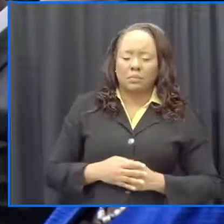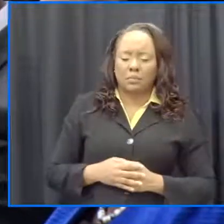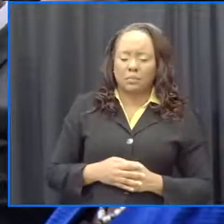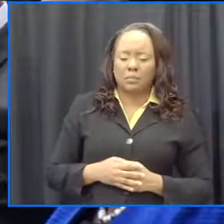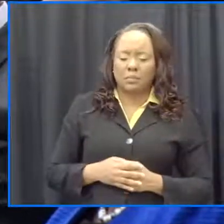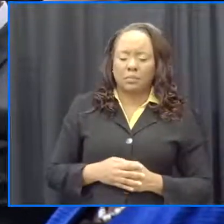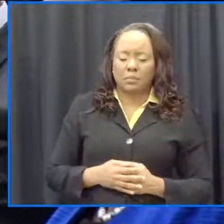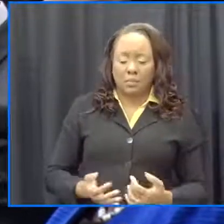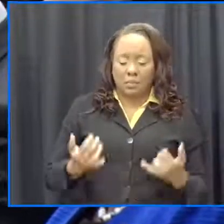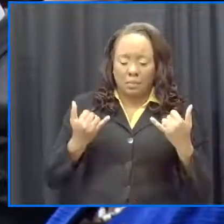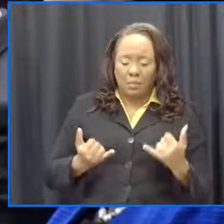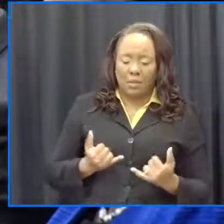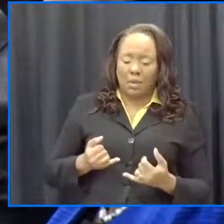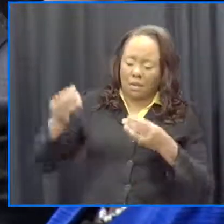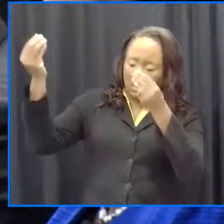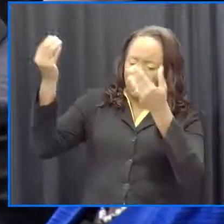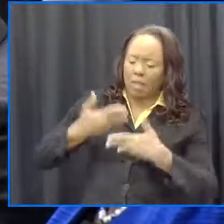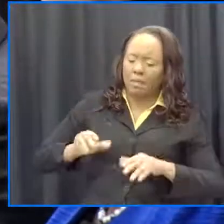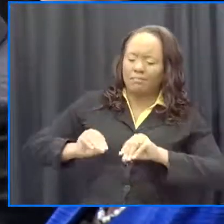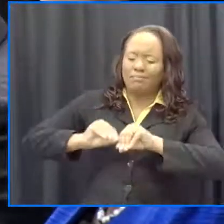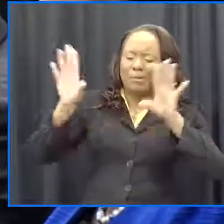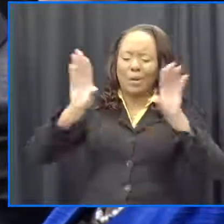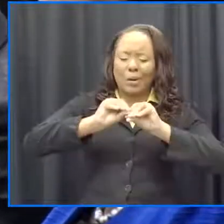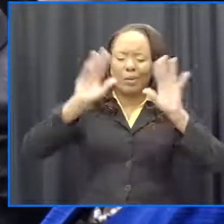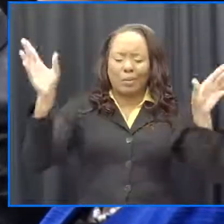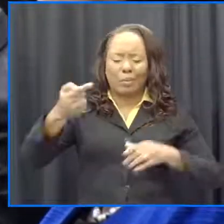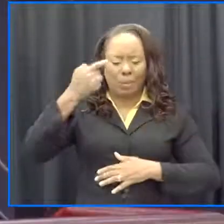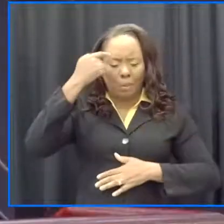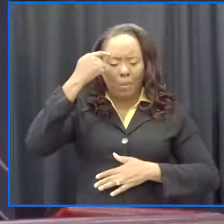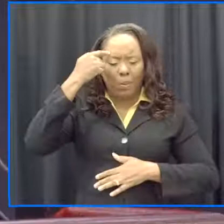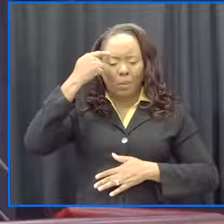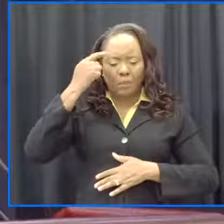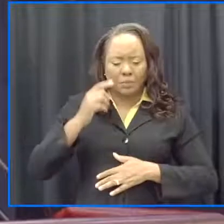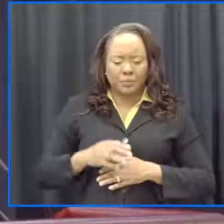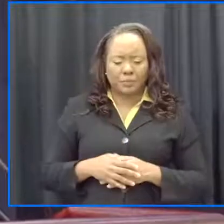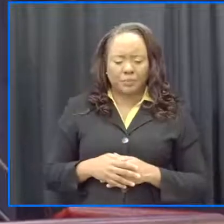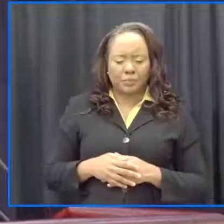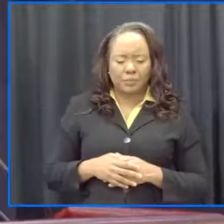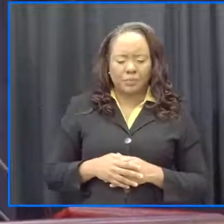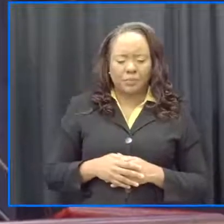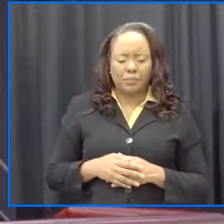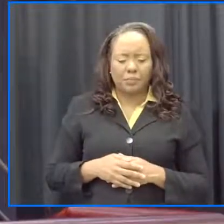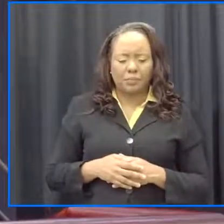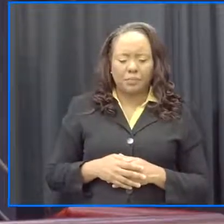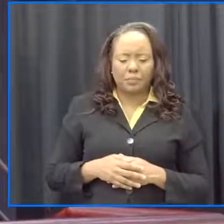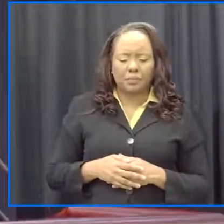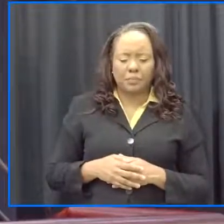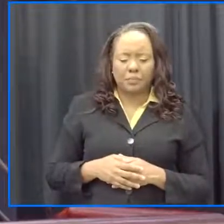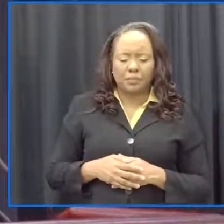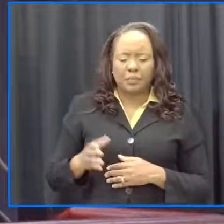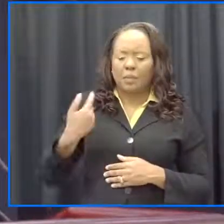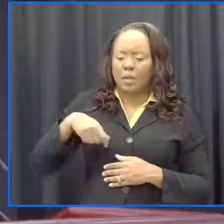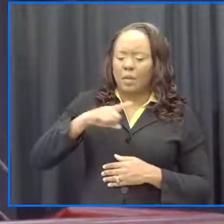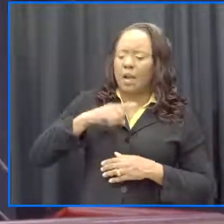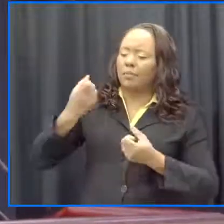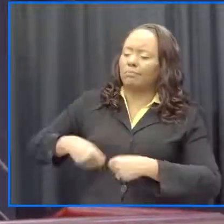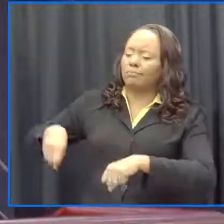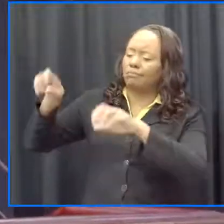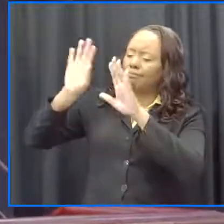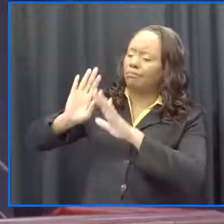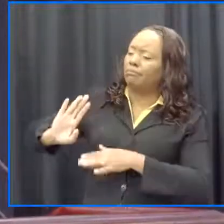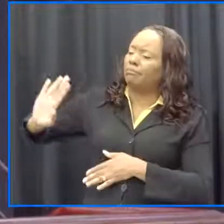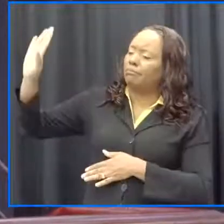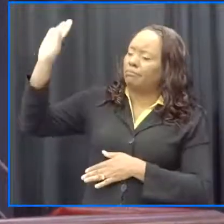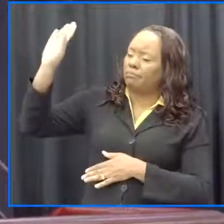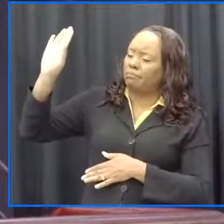Give unto us this day and beyond clarity of thought. And Lord, as we entrust ourselves as